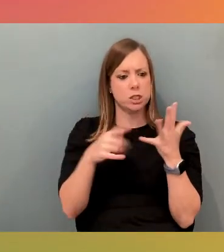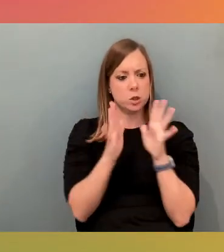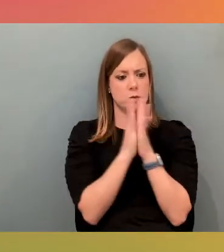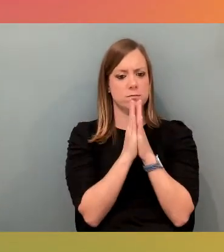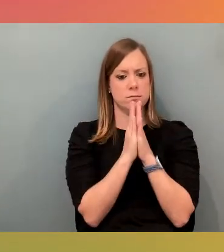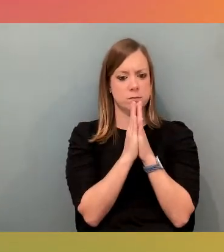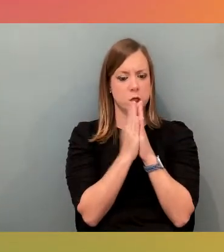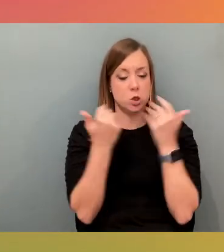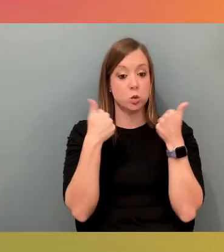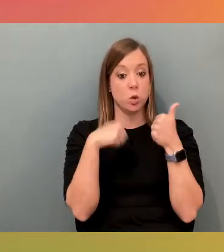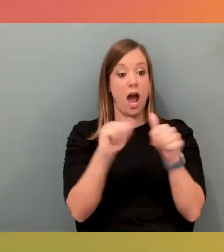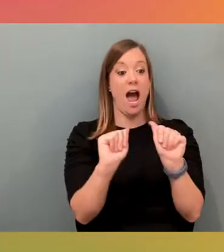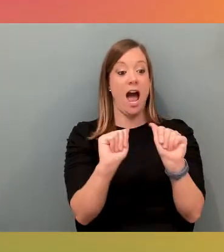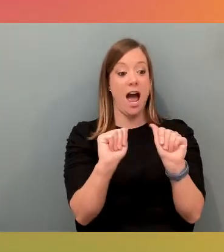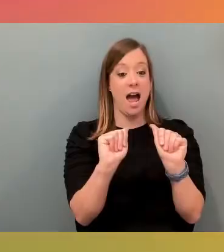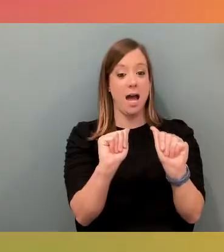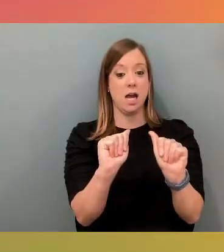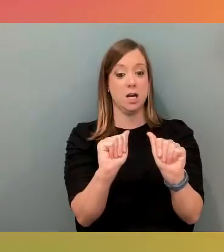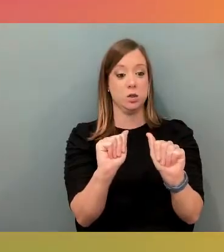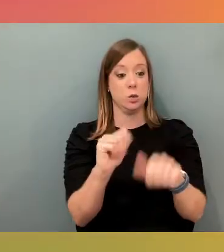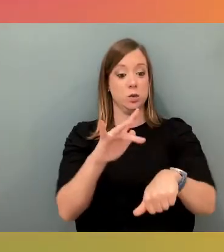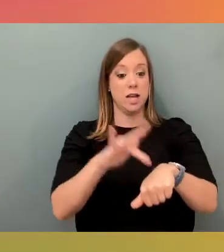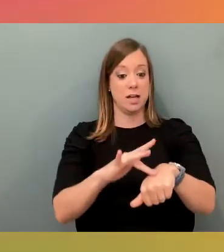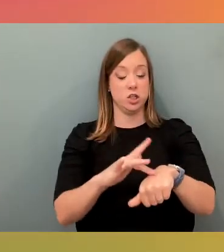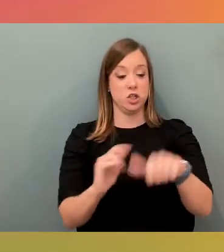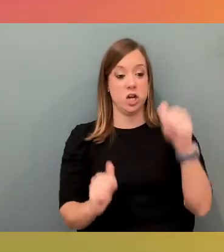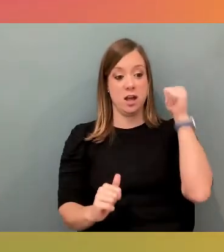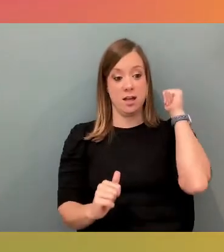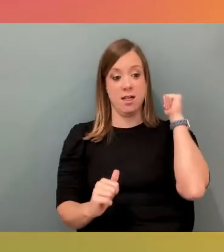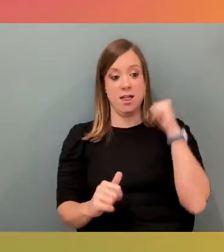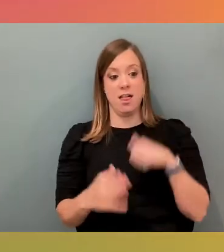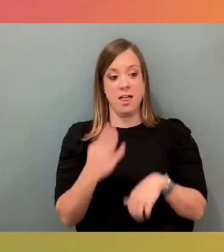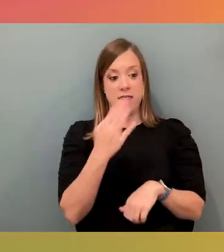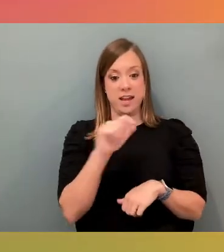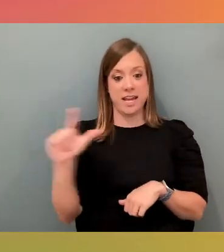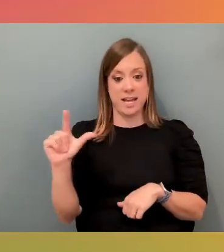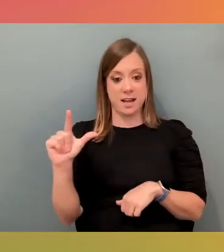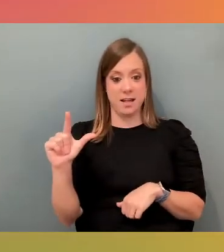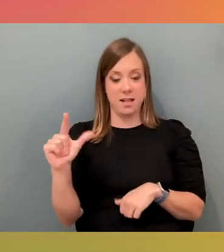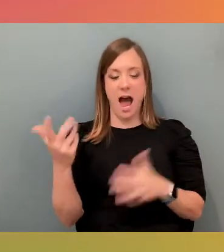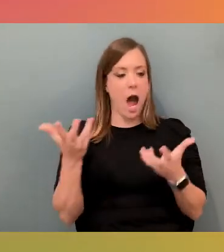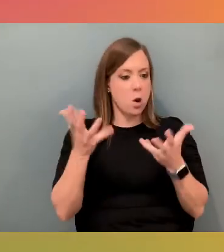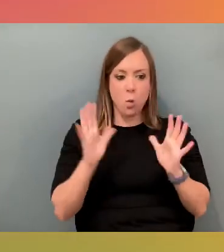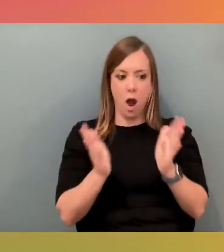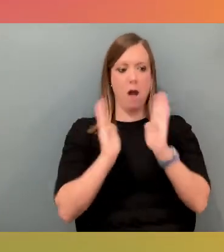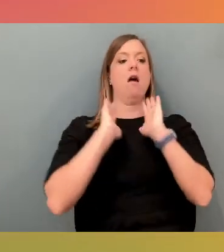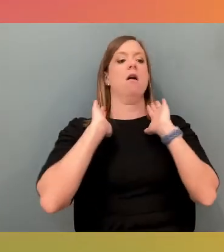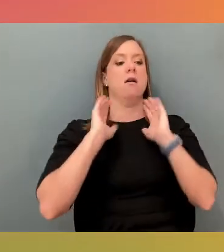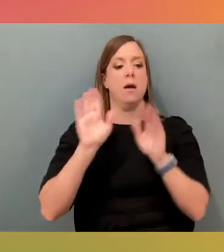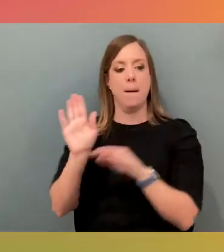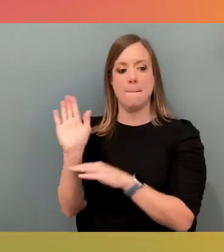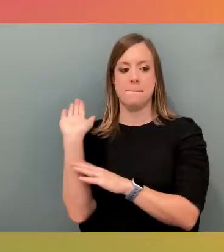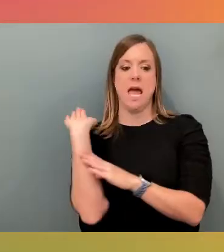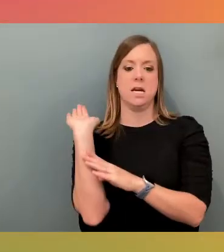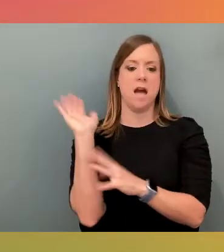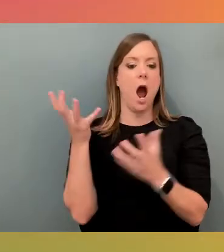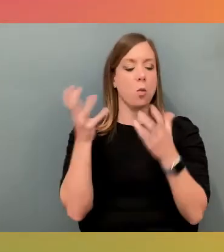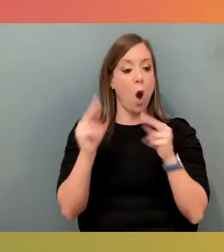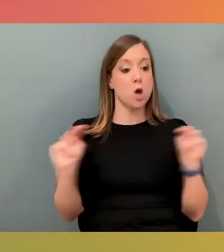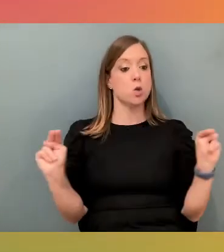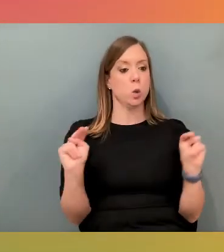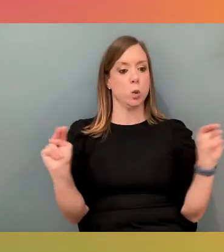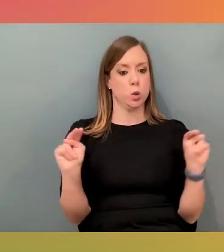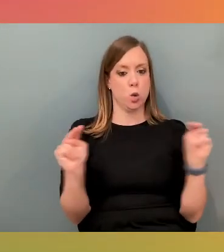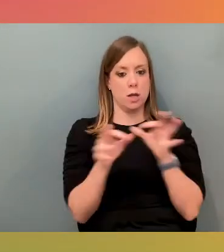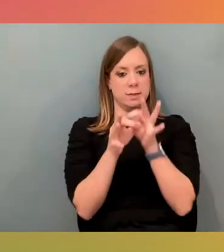behind you. So this is a shoulder stretch. I'm not looking for like dumping in that back. I want a nice neutral spine, core engaged,